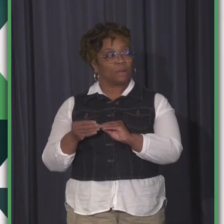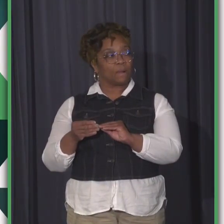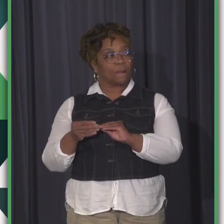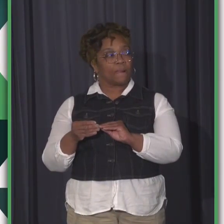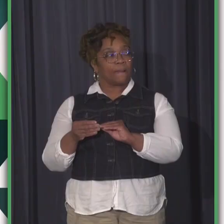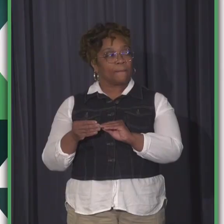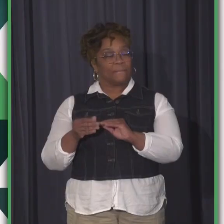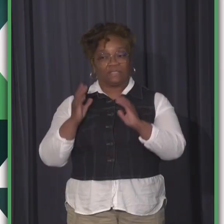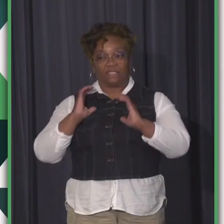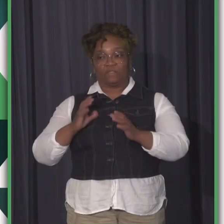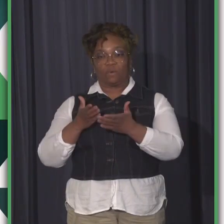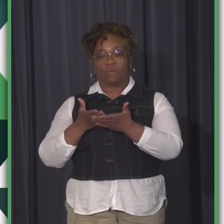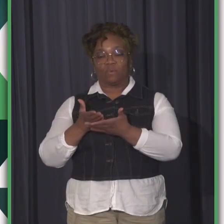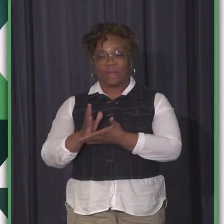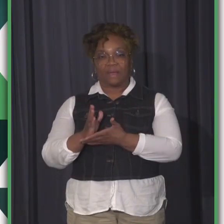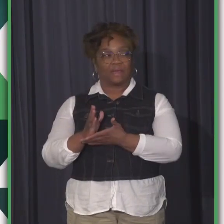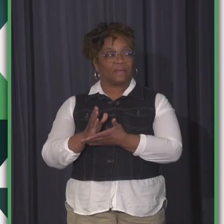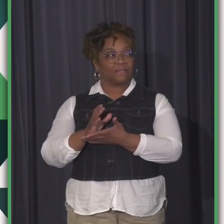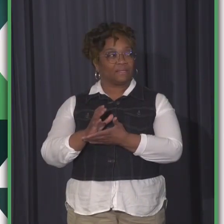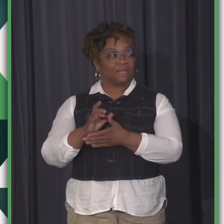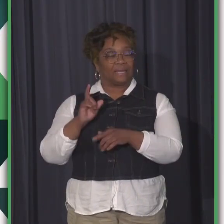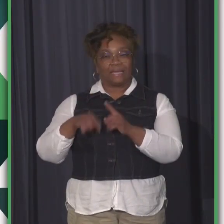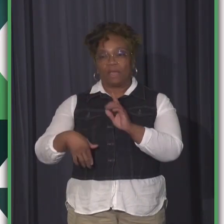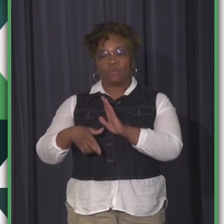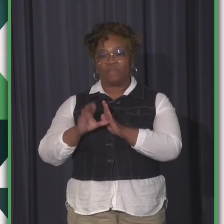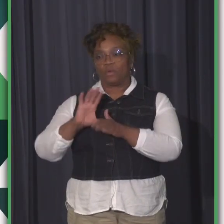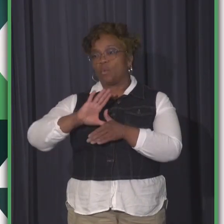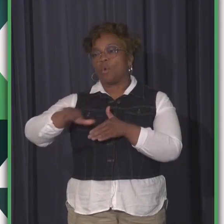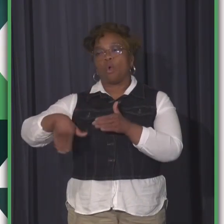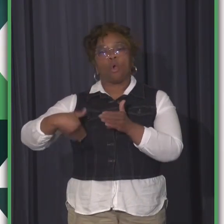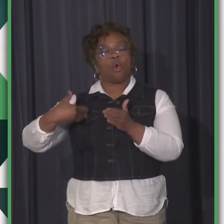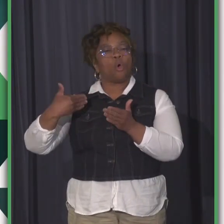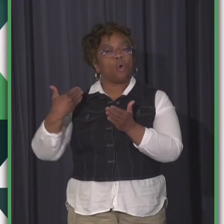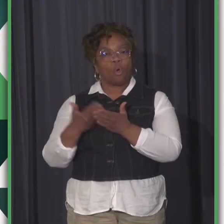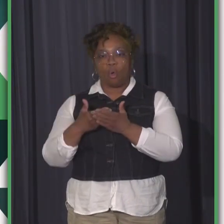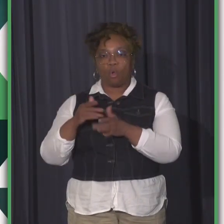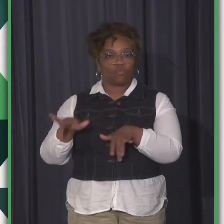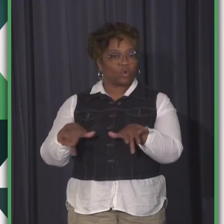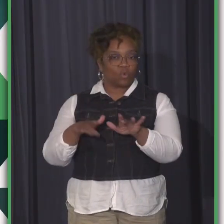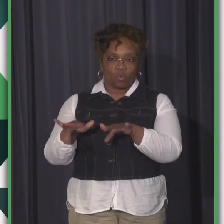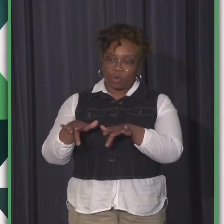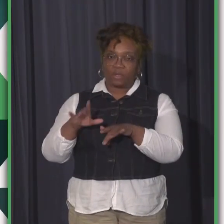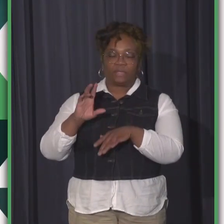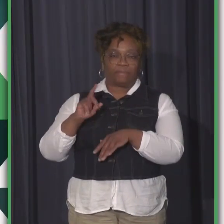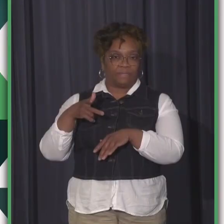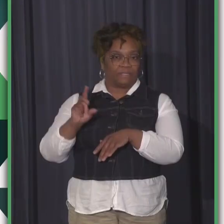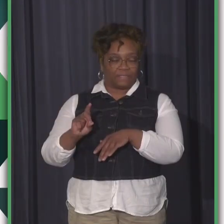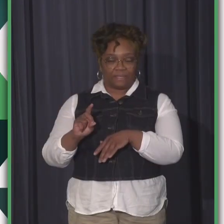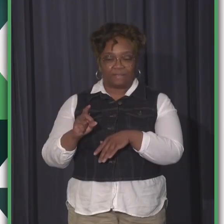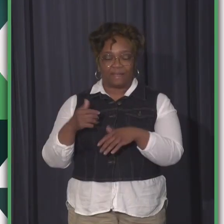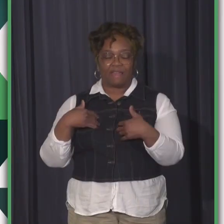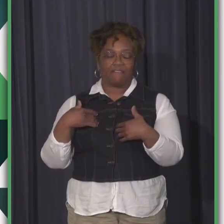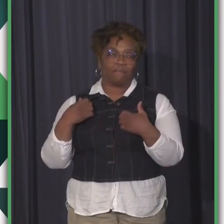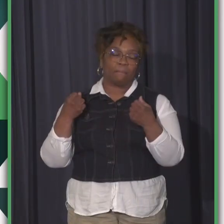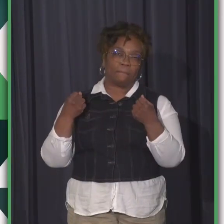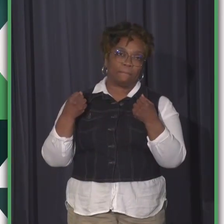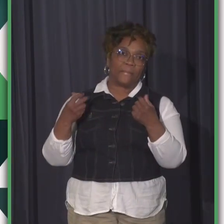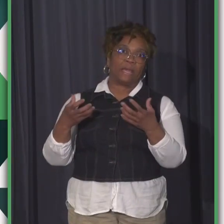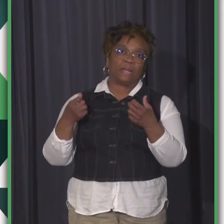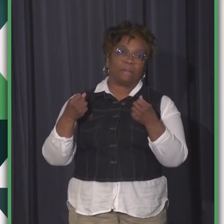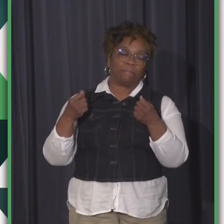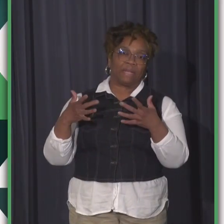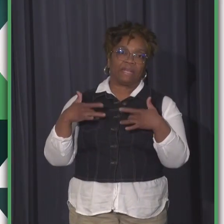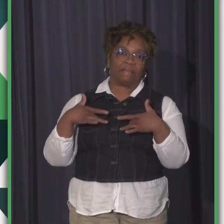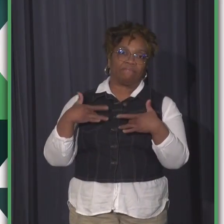The Civil Rights Division does not have the capacity to review all recorded events in the Detroit Police Department. There's tens of thousands, hundreds of thousands Right. events that